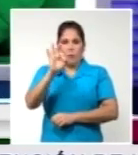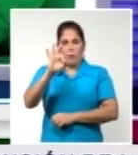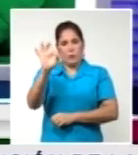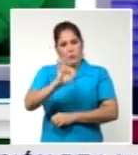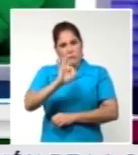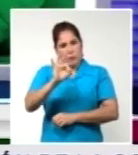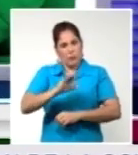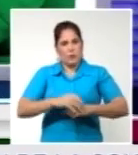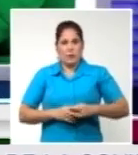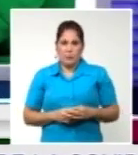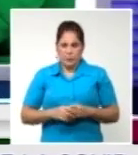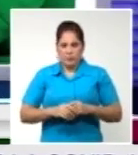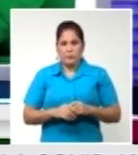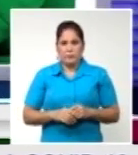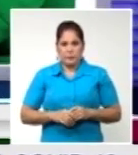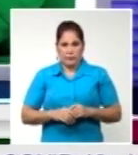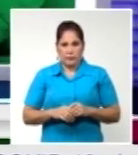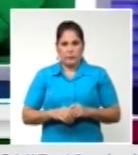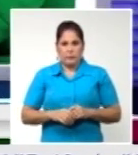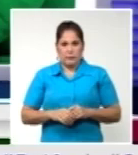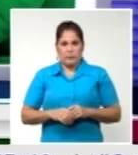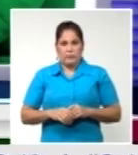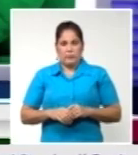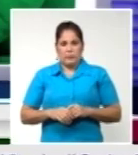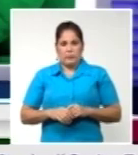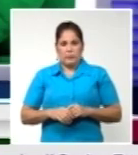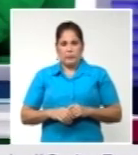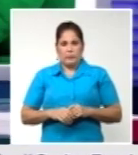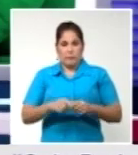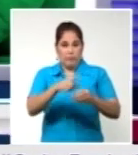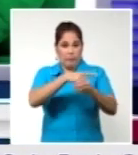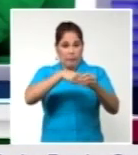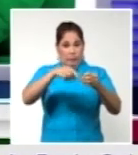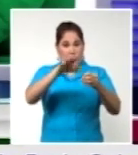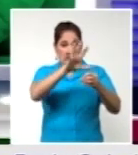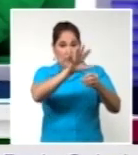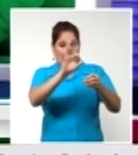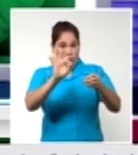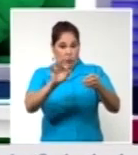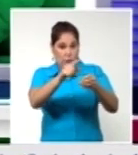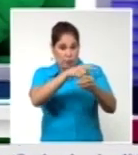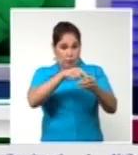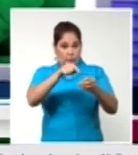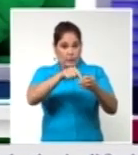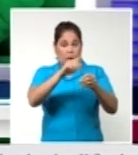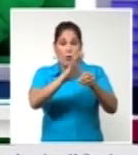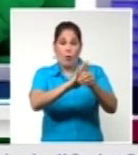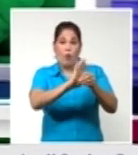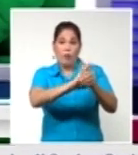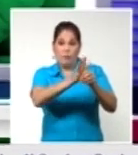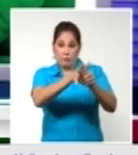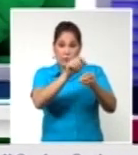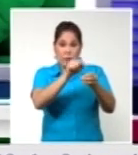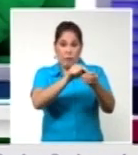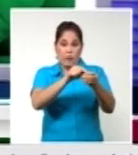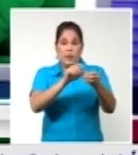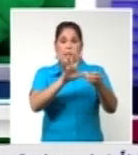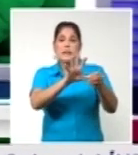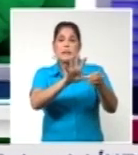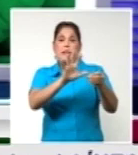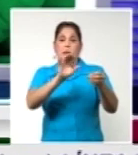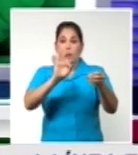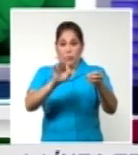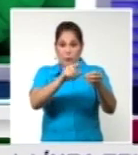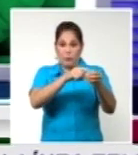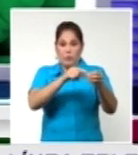positive cases diagnosed yesterday are Cubans and the result of local transmission. 57 of